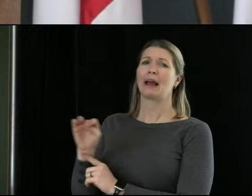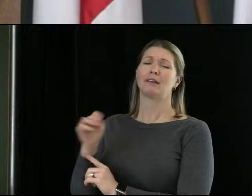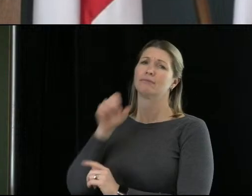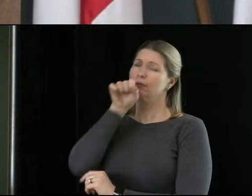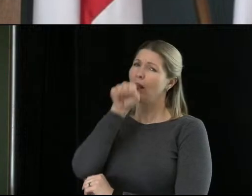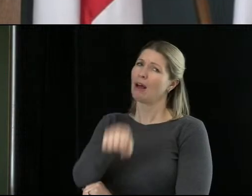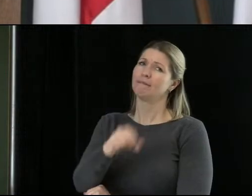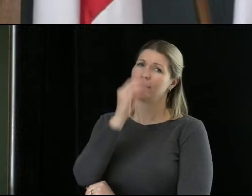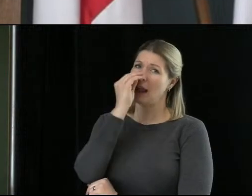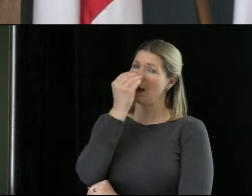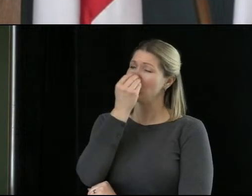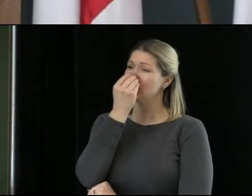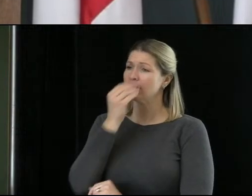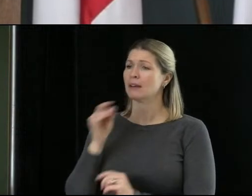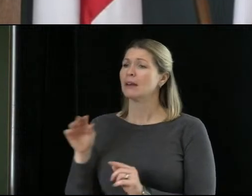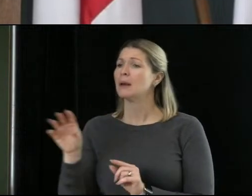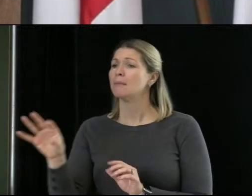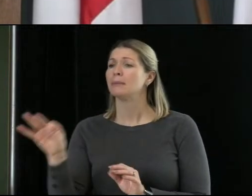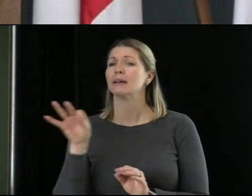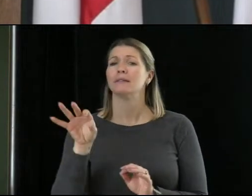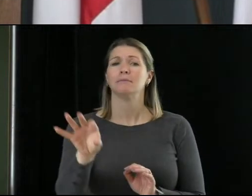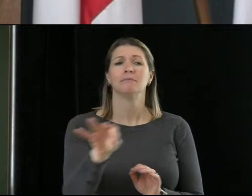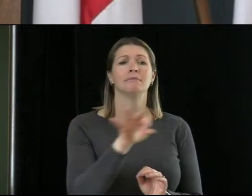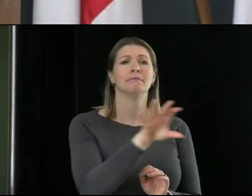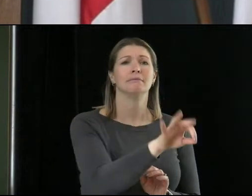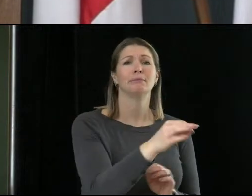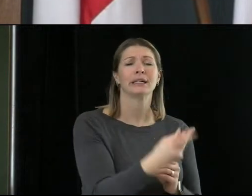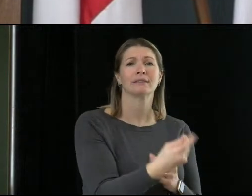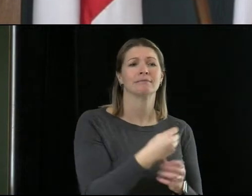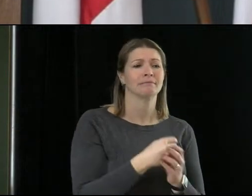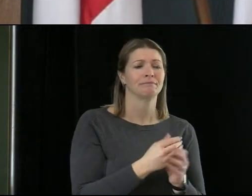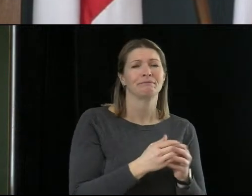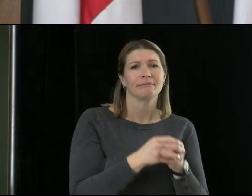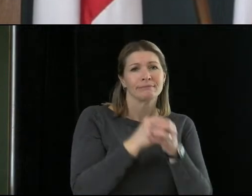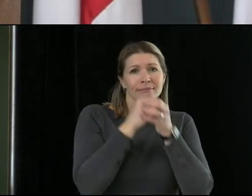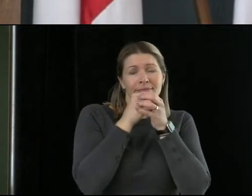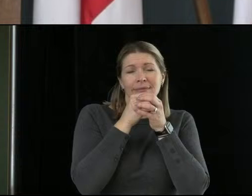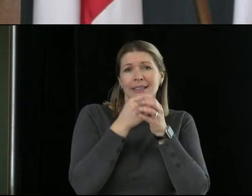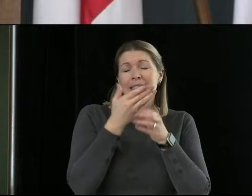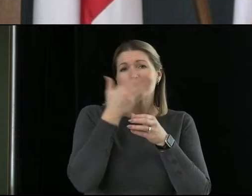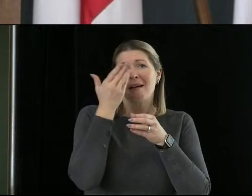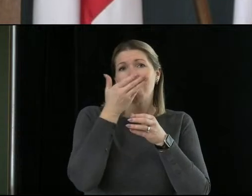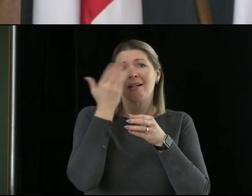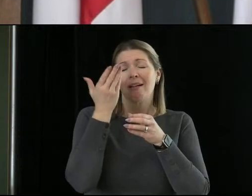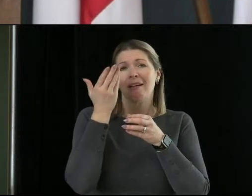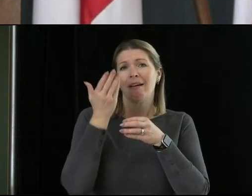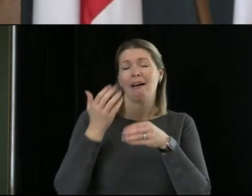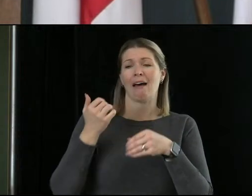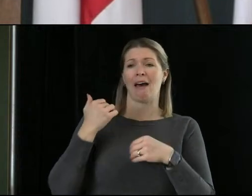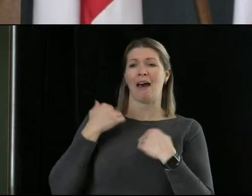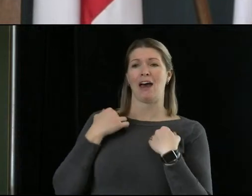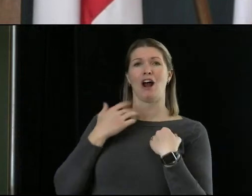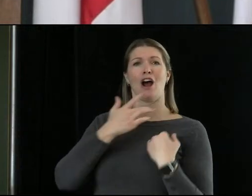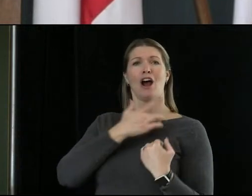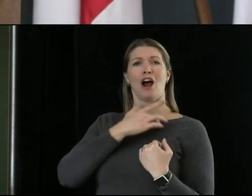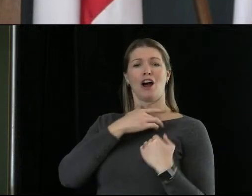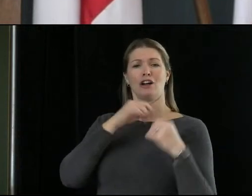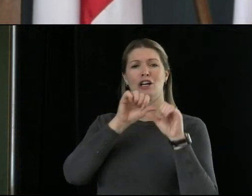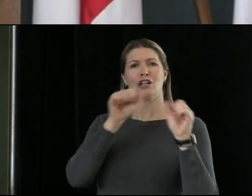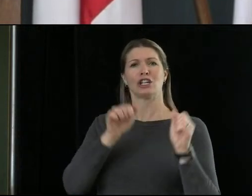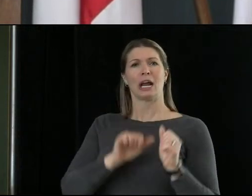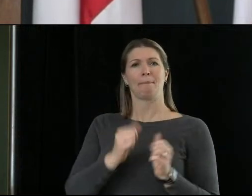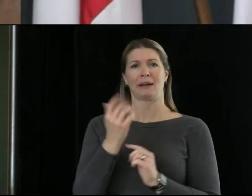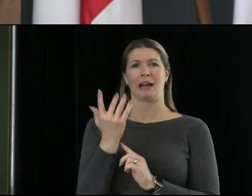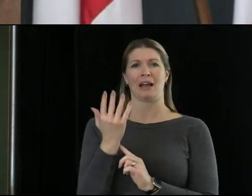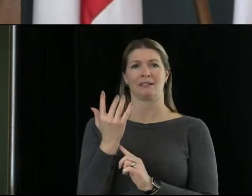loved to pick them and smell them. She had a heart-shaped scented candle that came in a heart-shaped tin, and